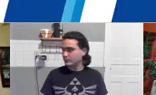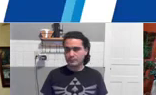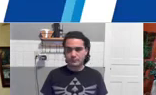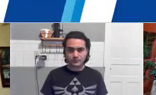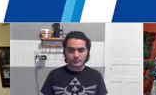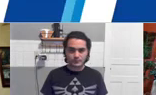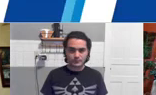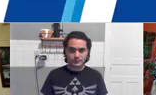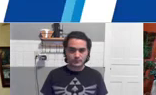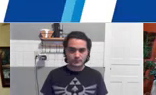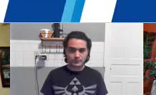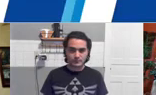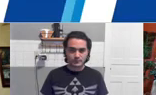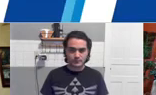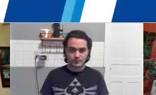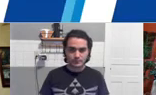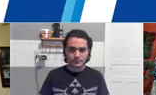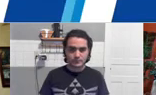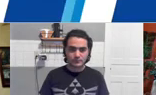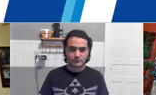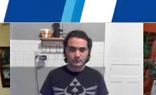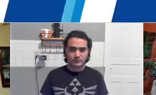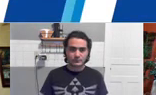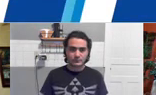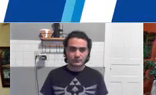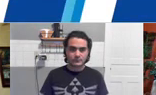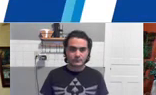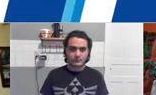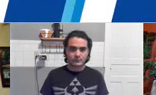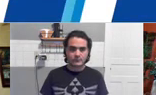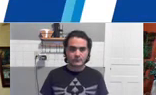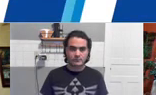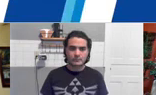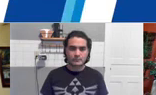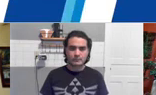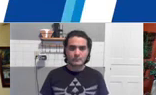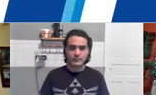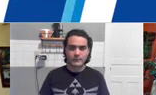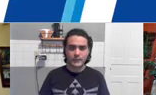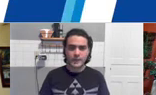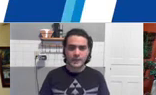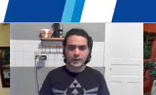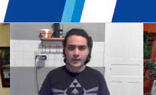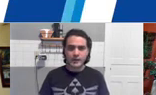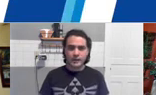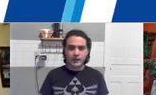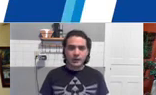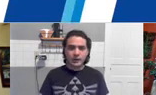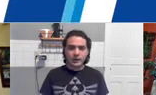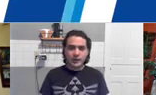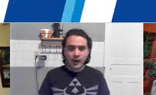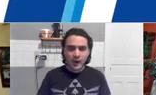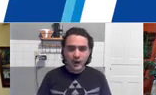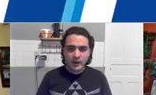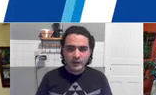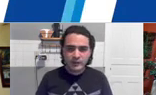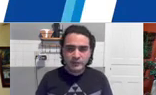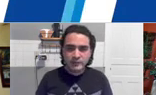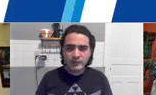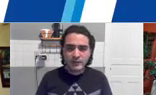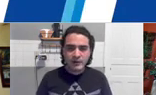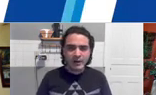kind of examples from elsewhere across the country of kind of the concept of what they could look like. Our next steps that we've identified are we